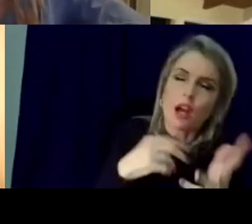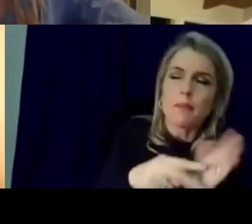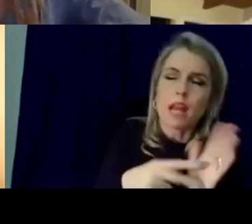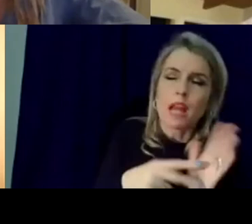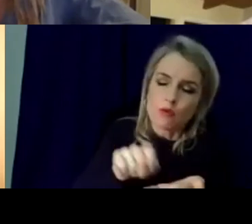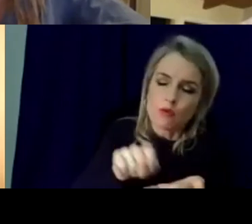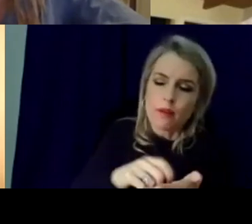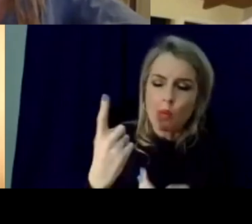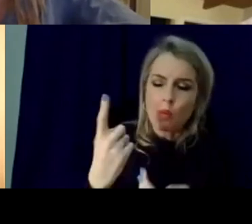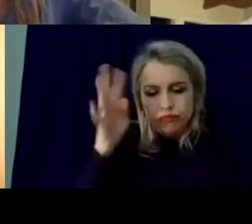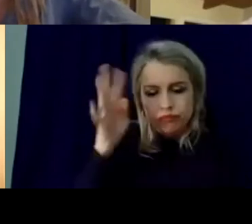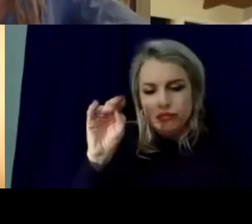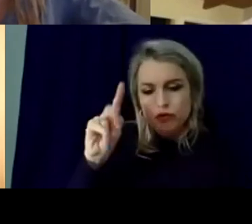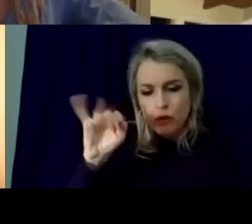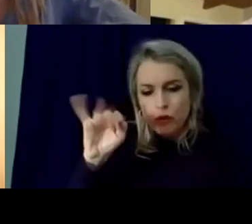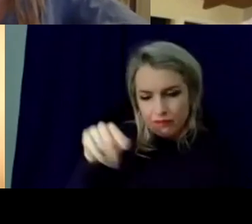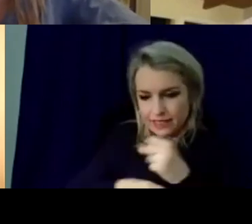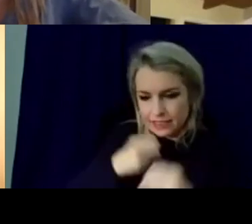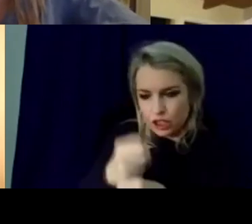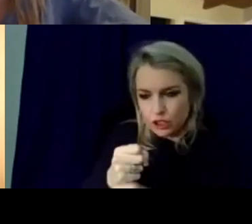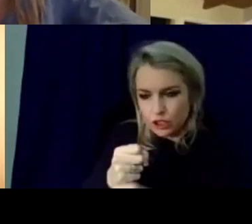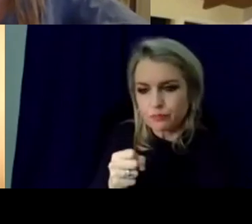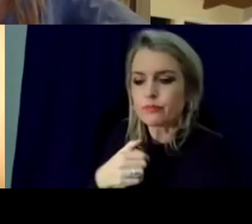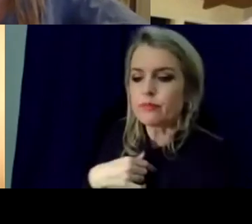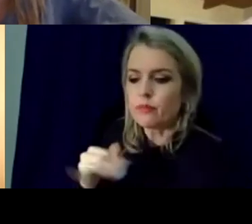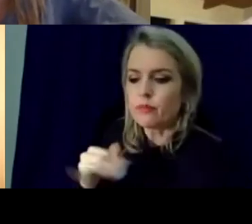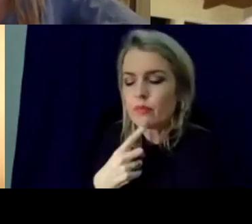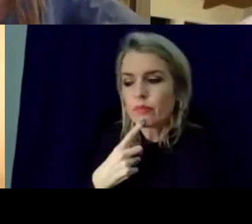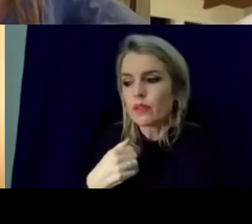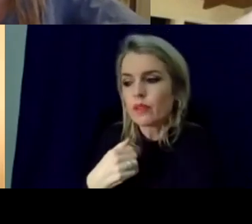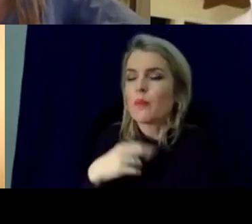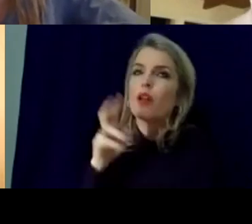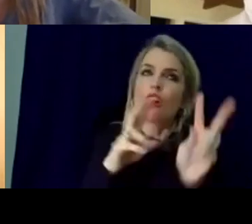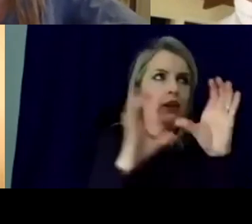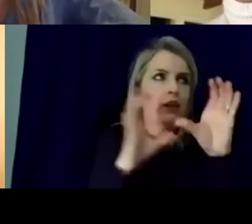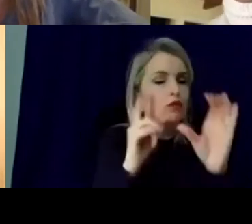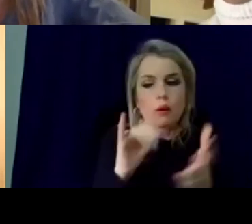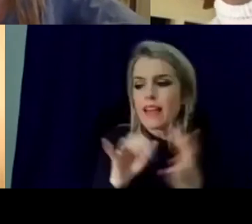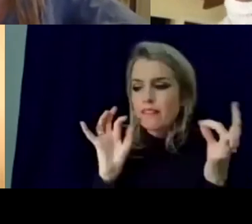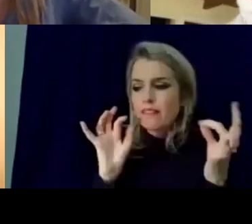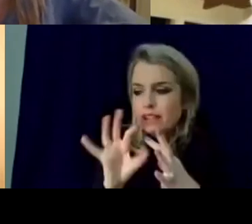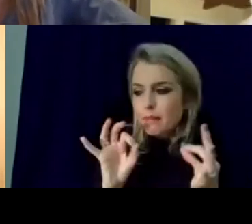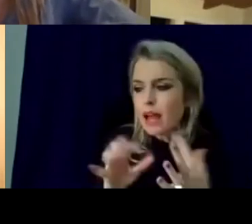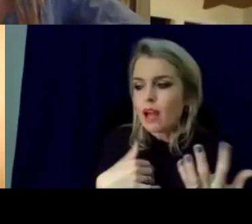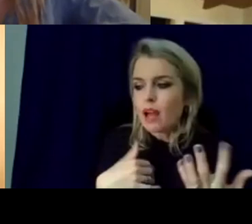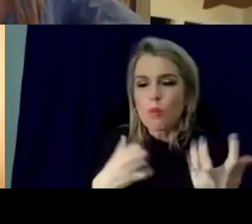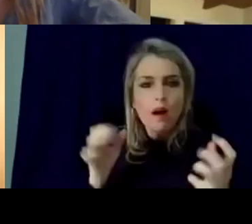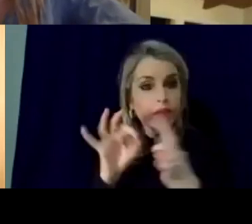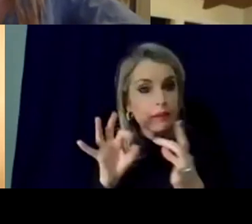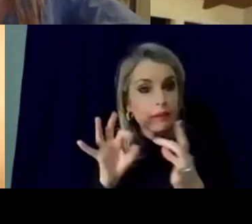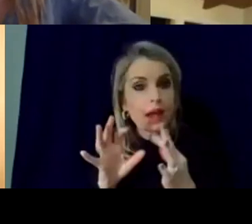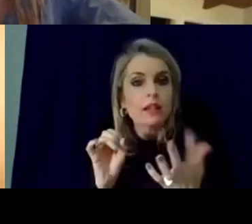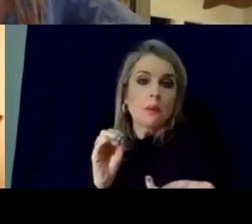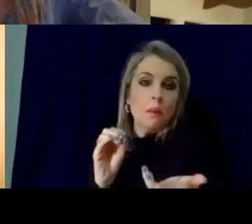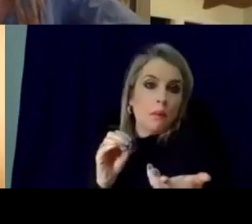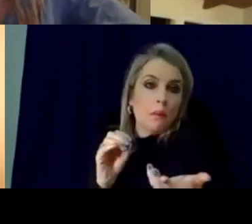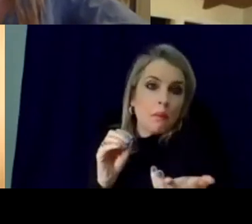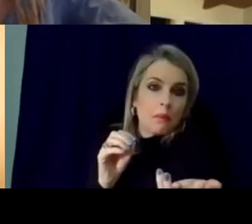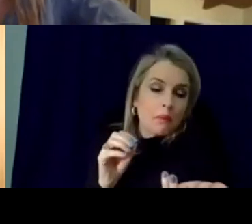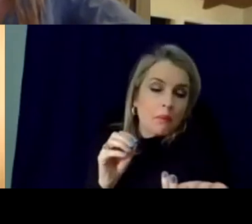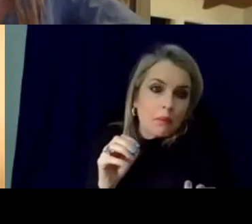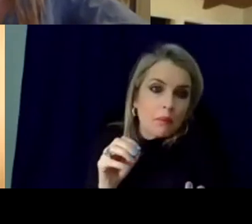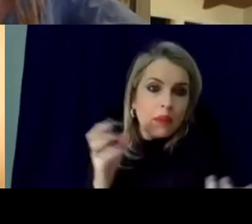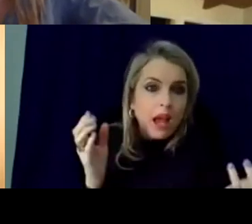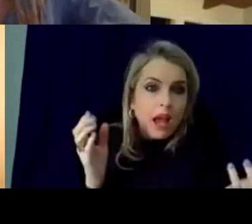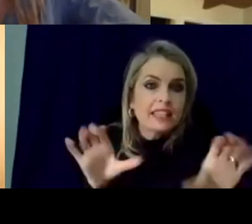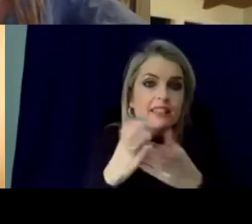I finished a draft of the script earlier this year. And like I said, like was kind of looking for that feedback. And so I don't know, I did